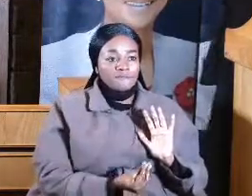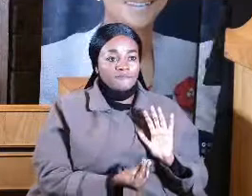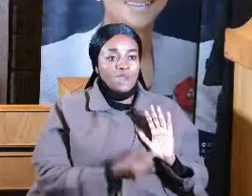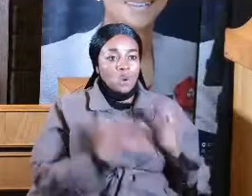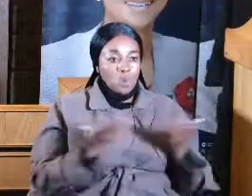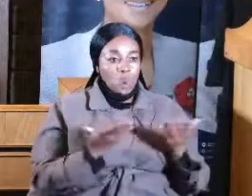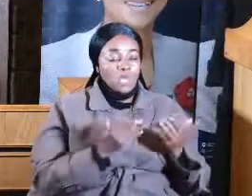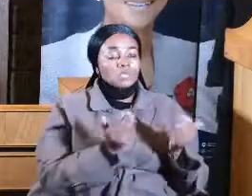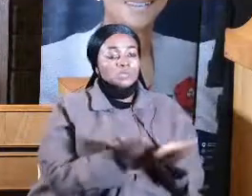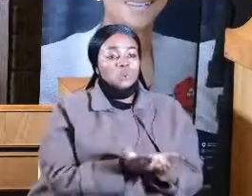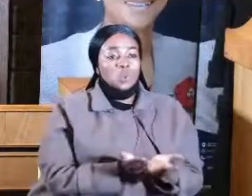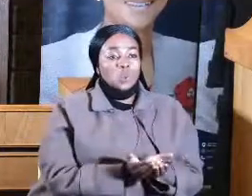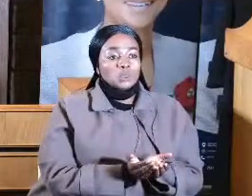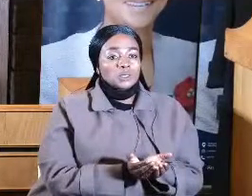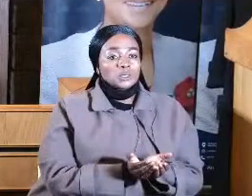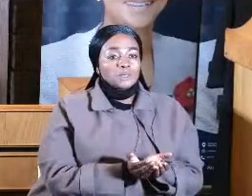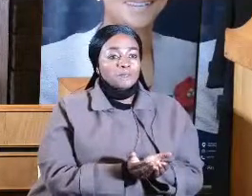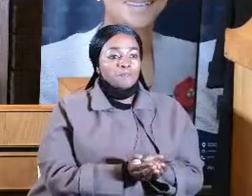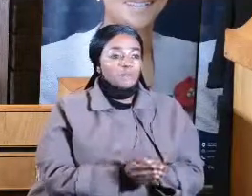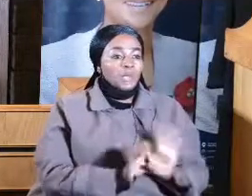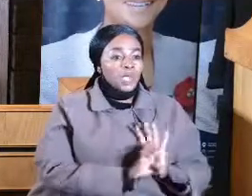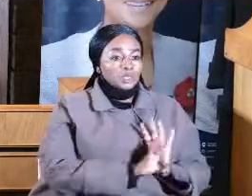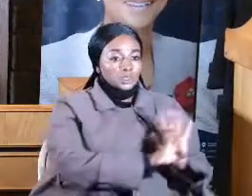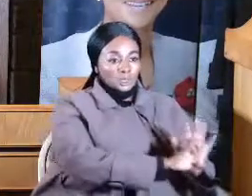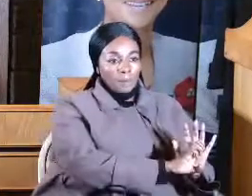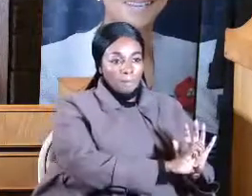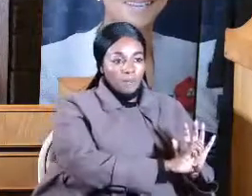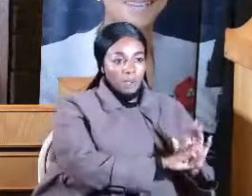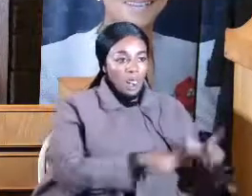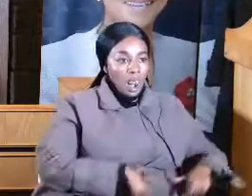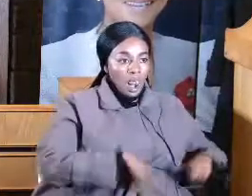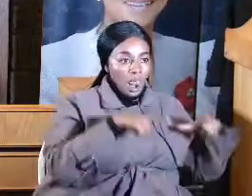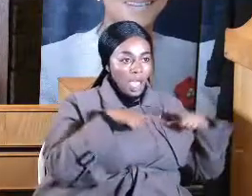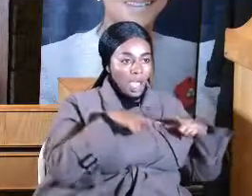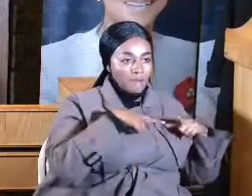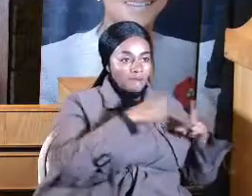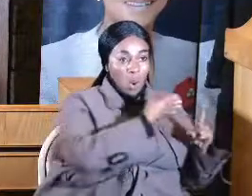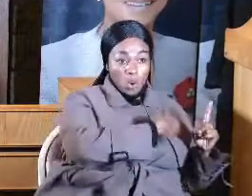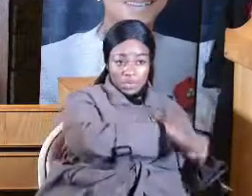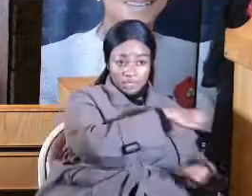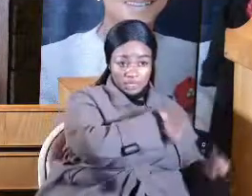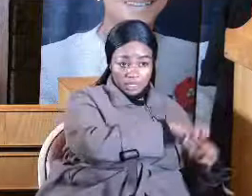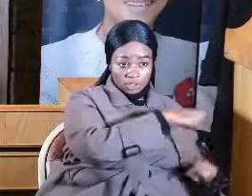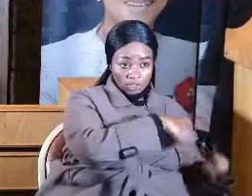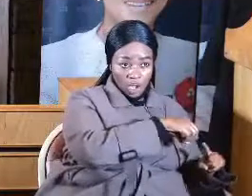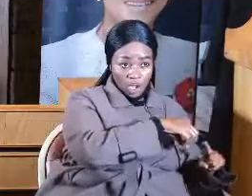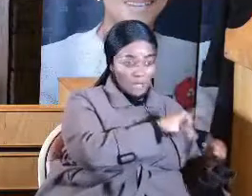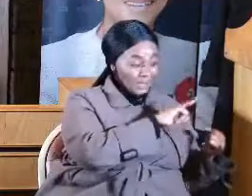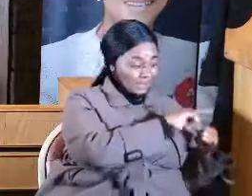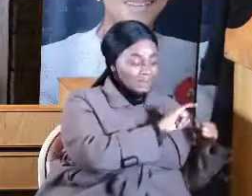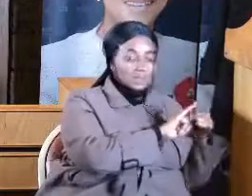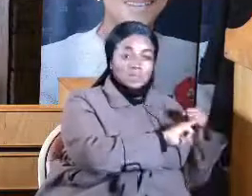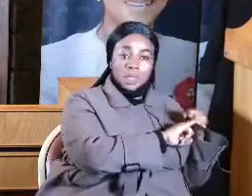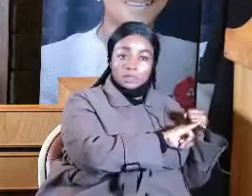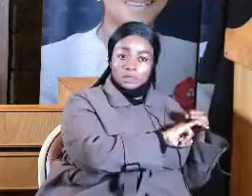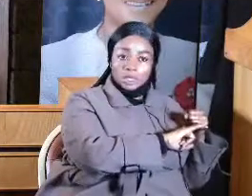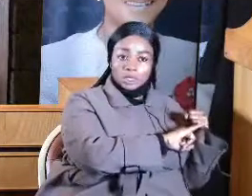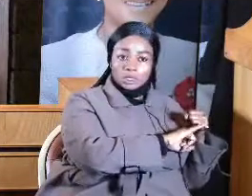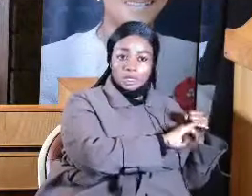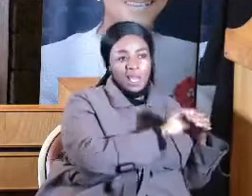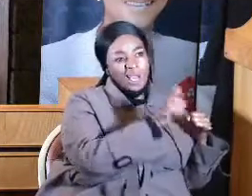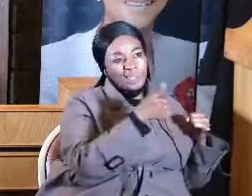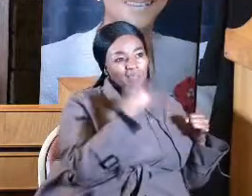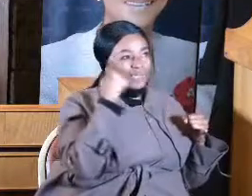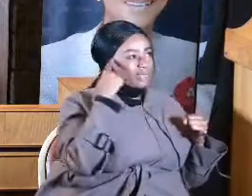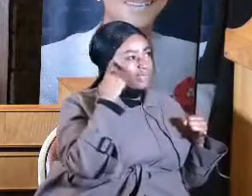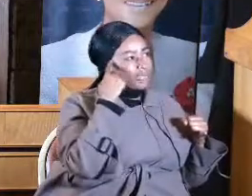schools. Like for an example, at a school we have life orientation. Life orientation is one of the subjects that other people would be thinking